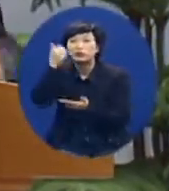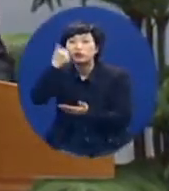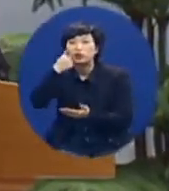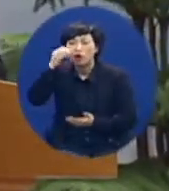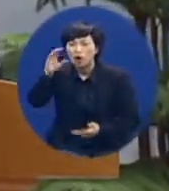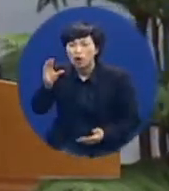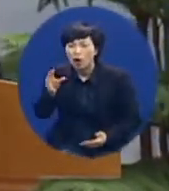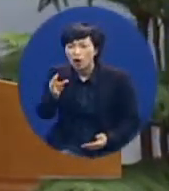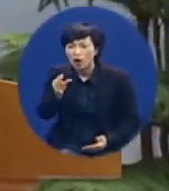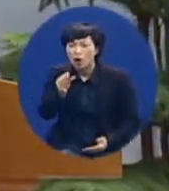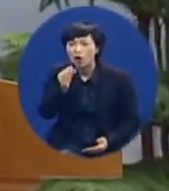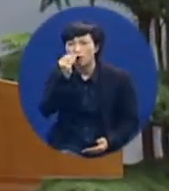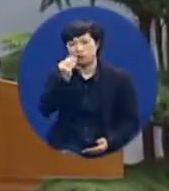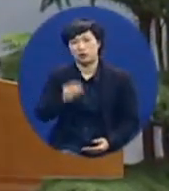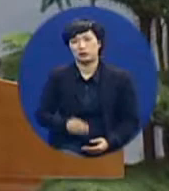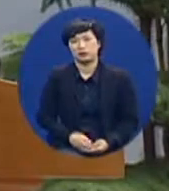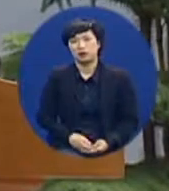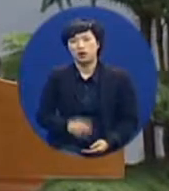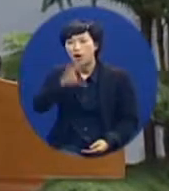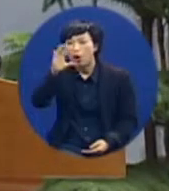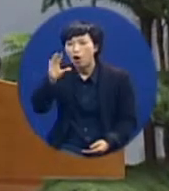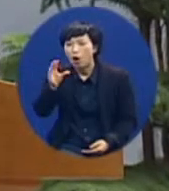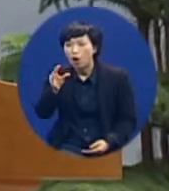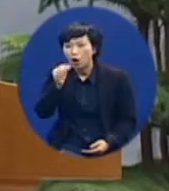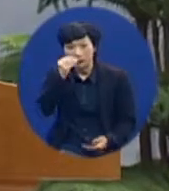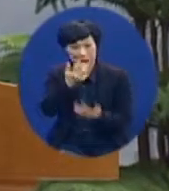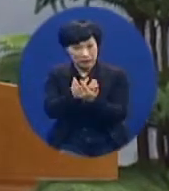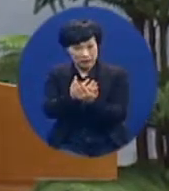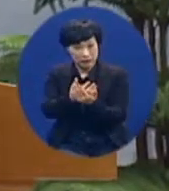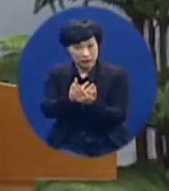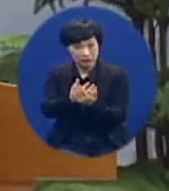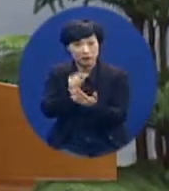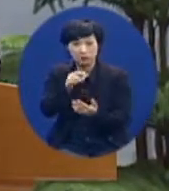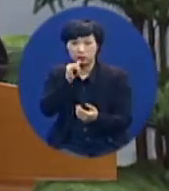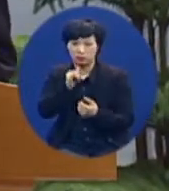only one. Song in Chinese character means holy.